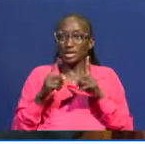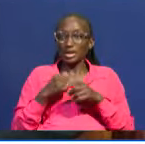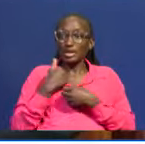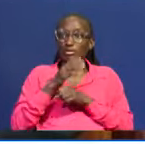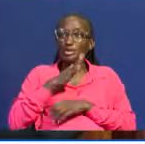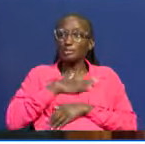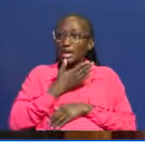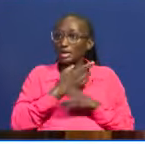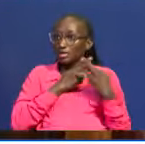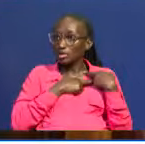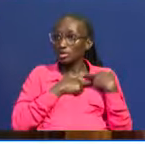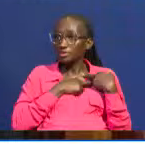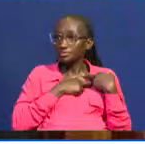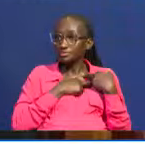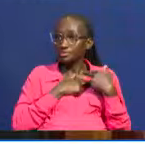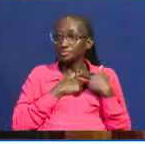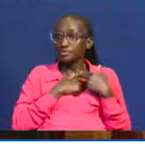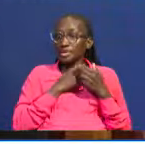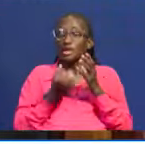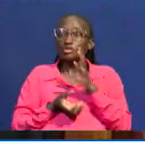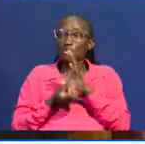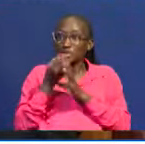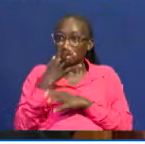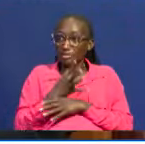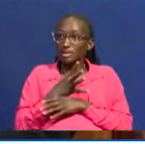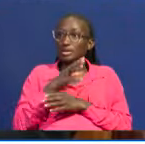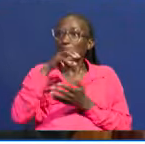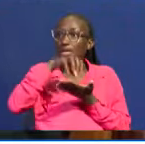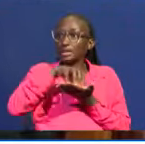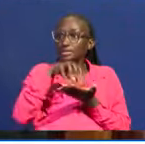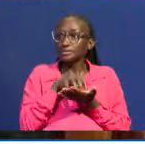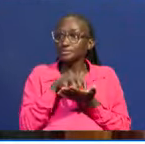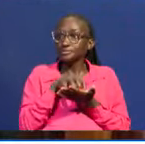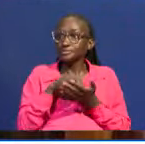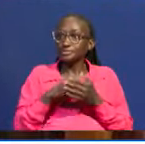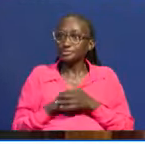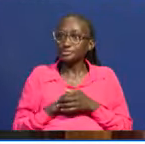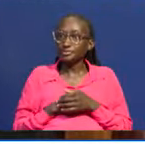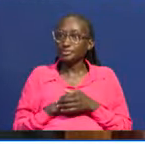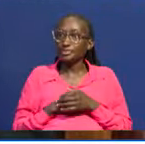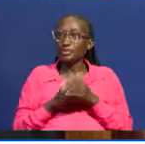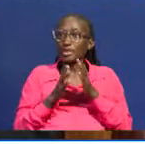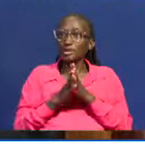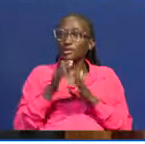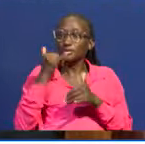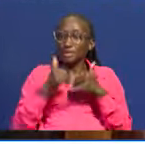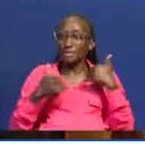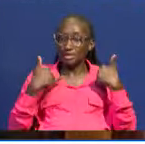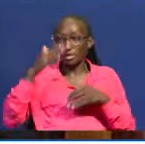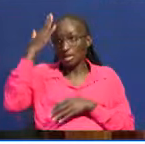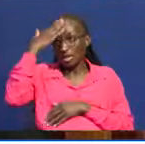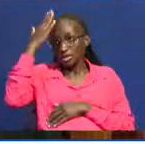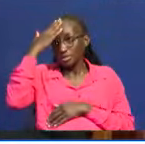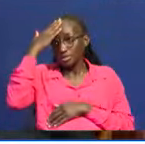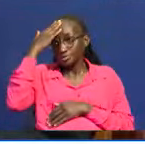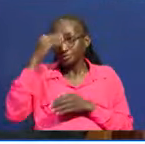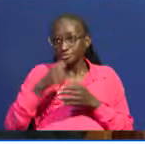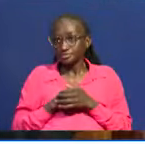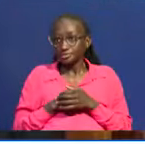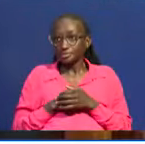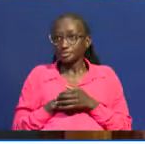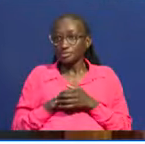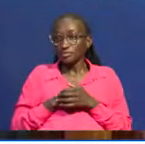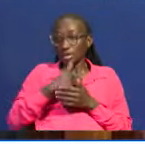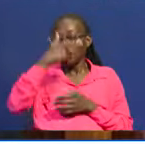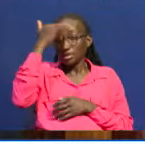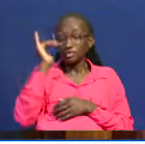role under the law to establish a prima facie case. And the last I know, in terms of public declaration, because